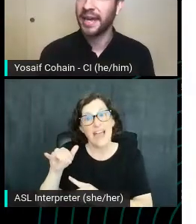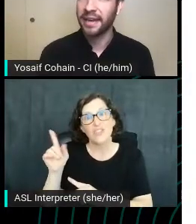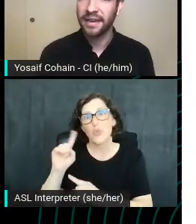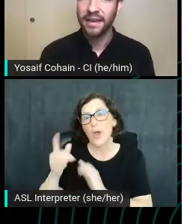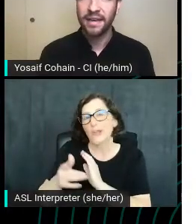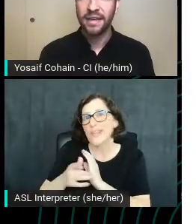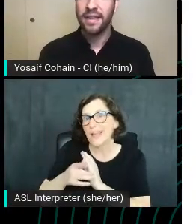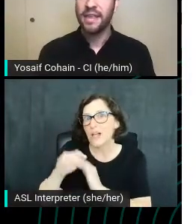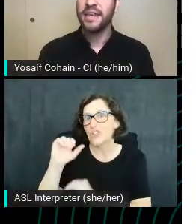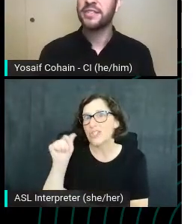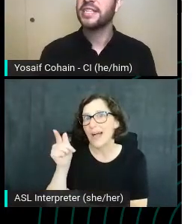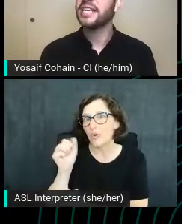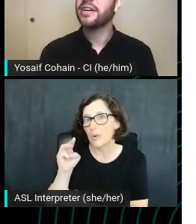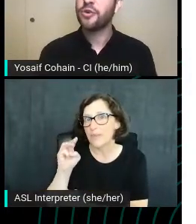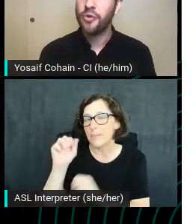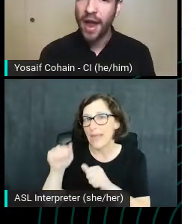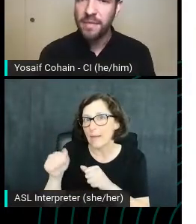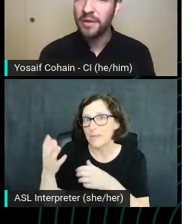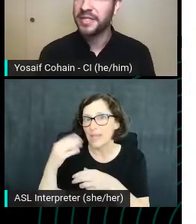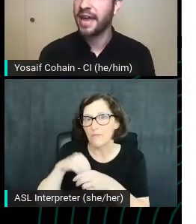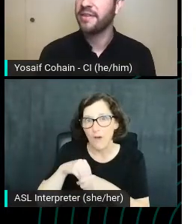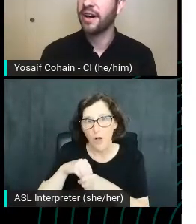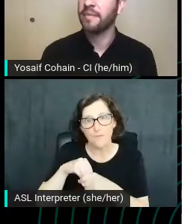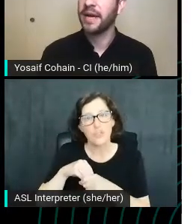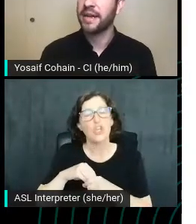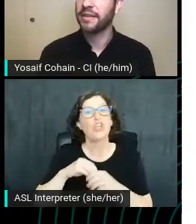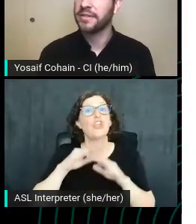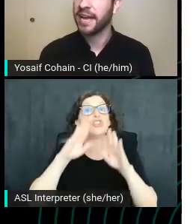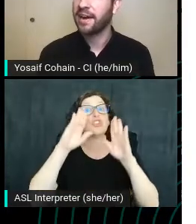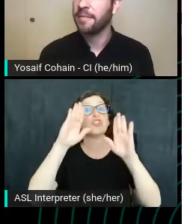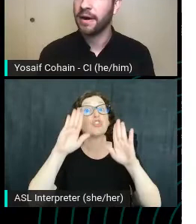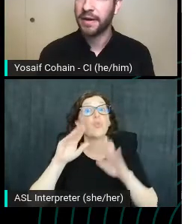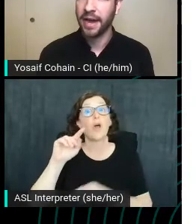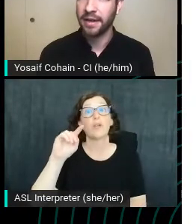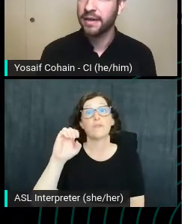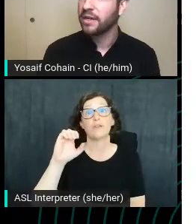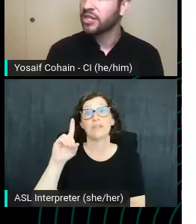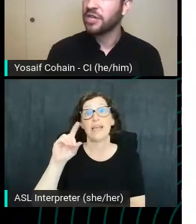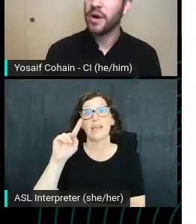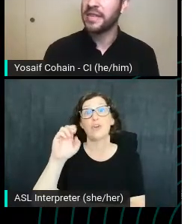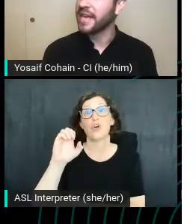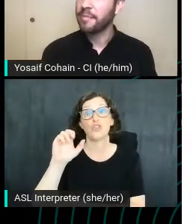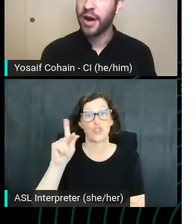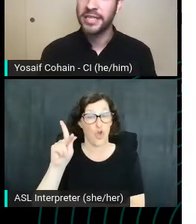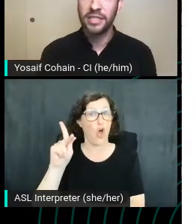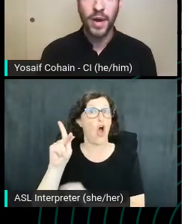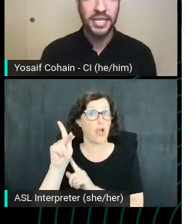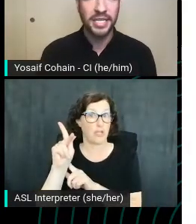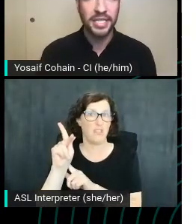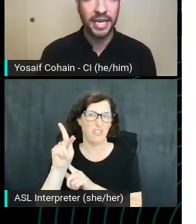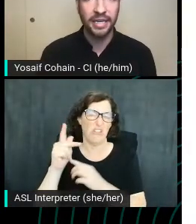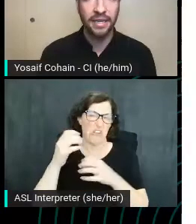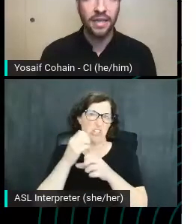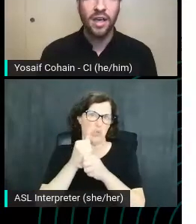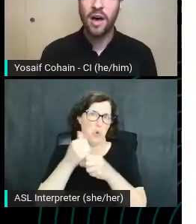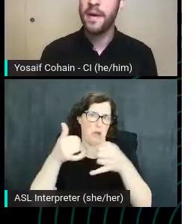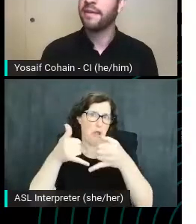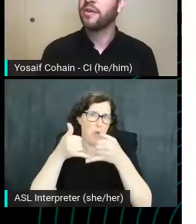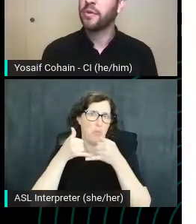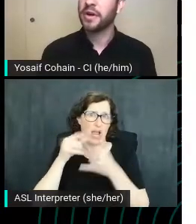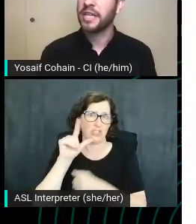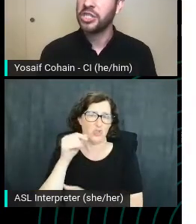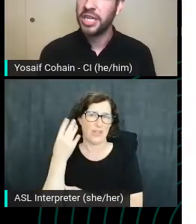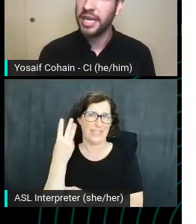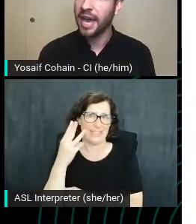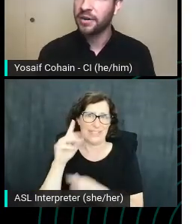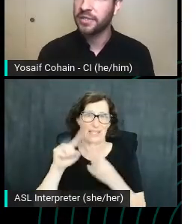into play. There's this incredible TED Talk by Dr. Sarah Parcak. She won the TED Prize in 2016 about